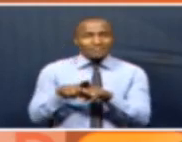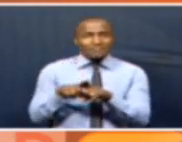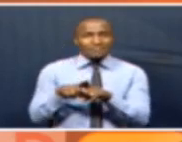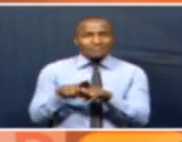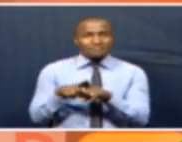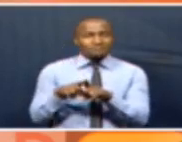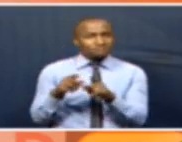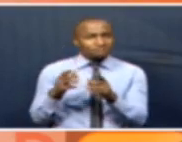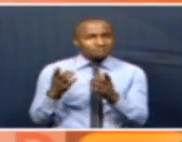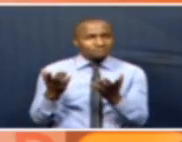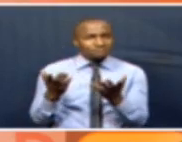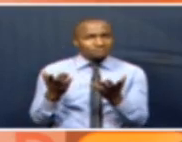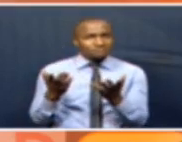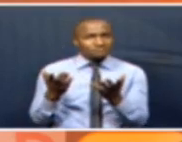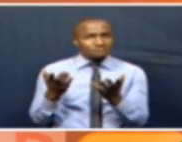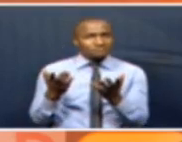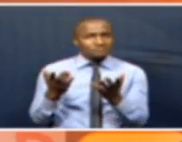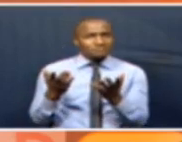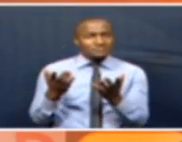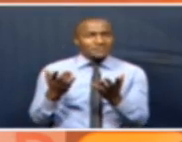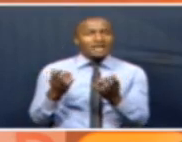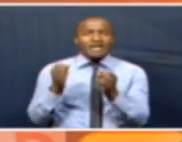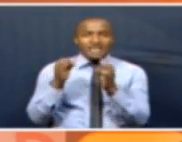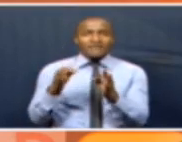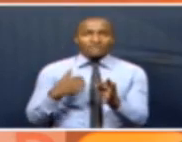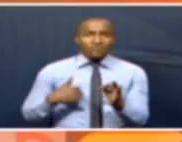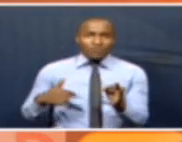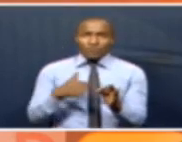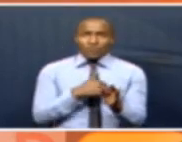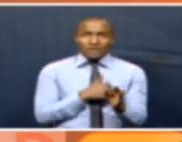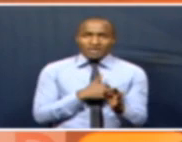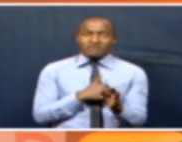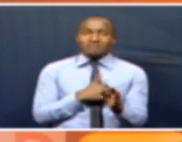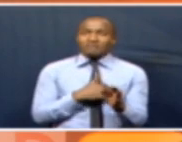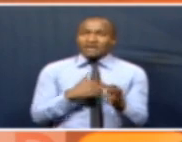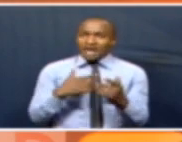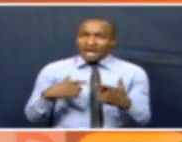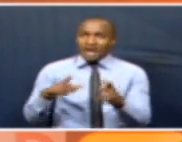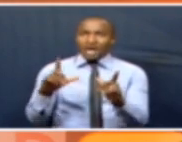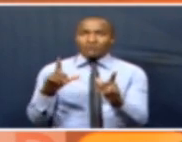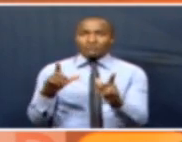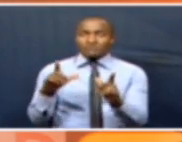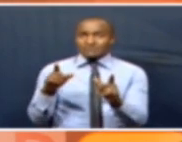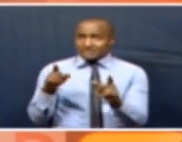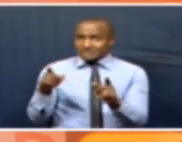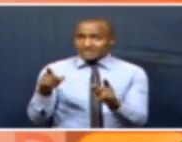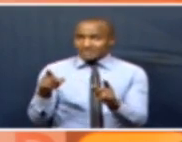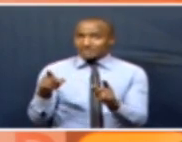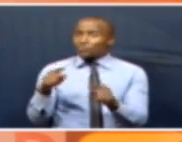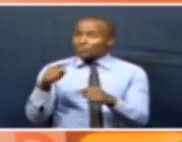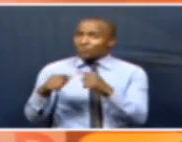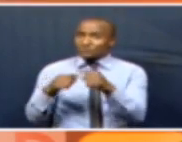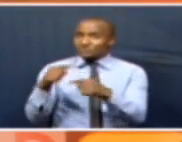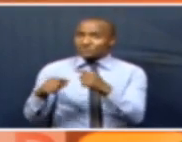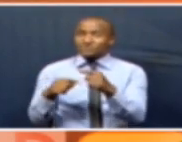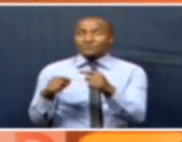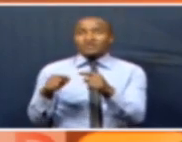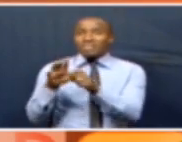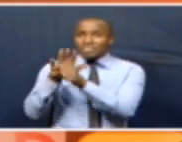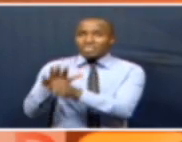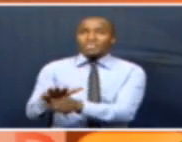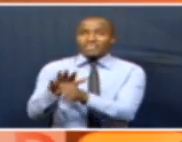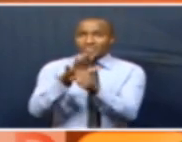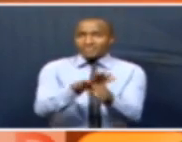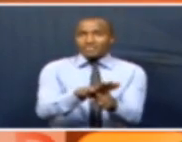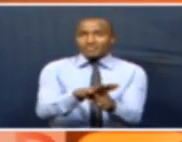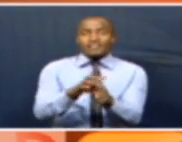So if people don't wake up and shout and say, end to this exploitation,